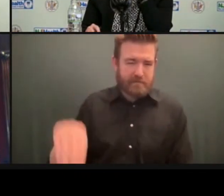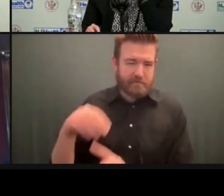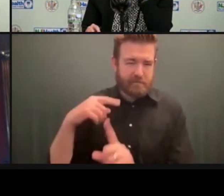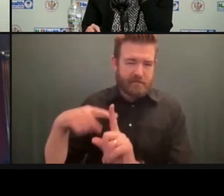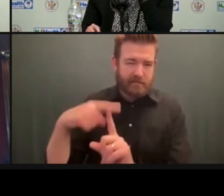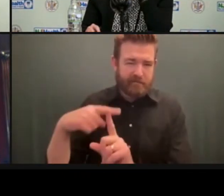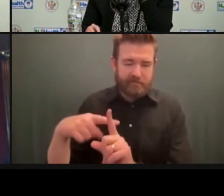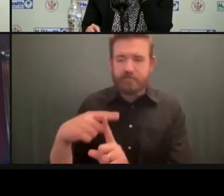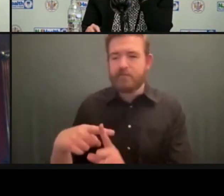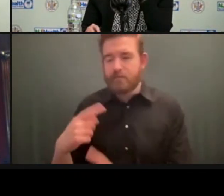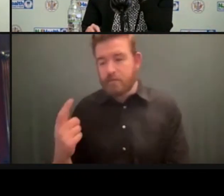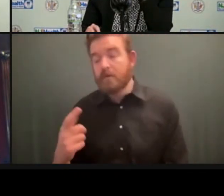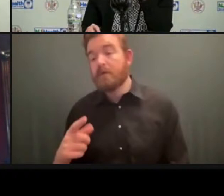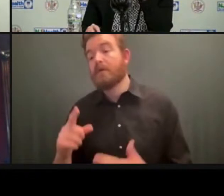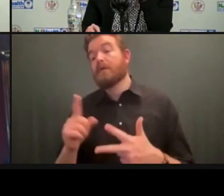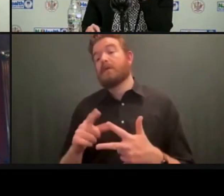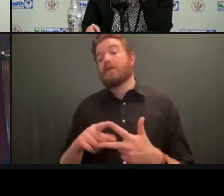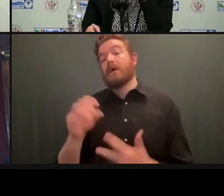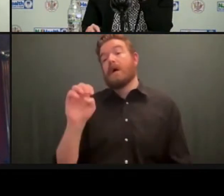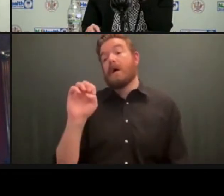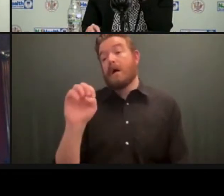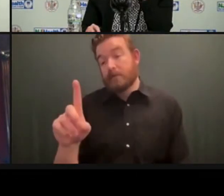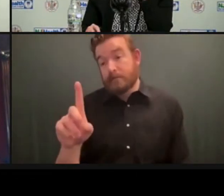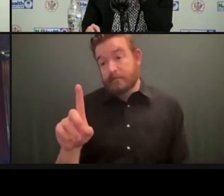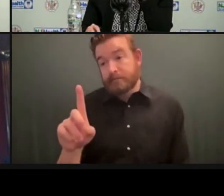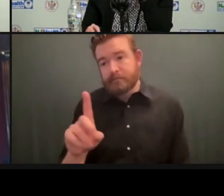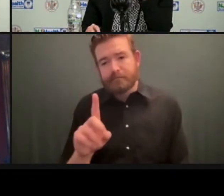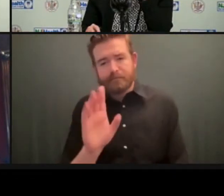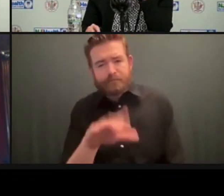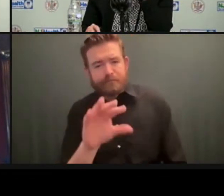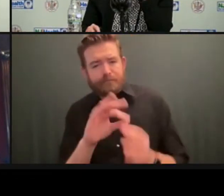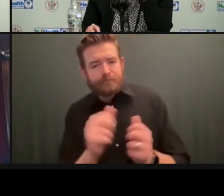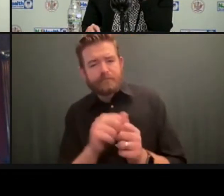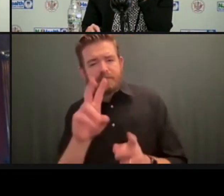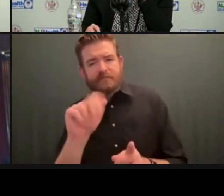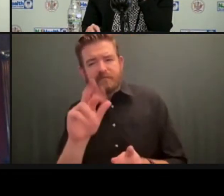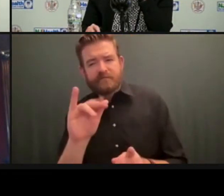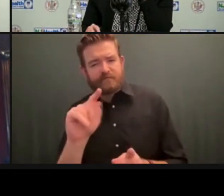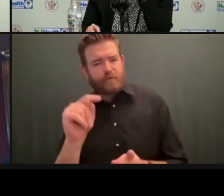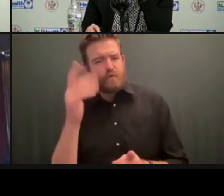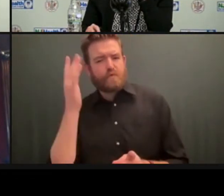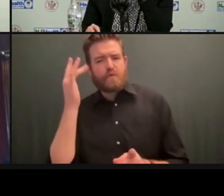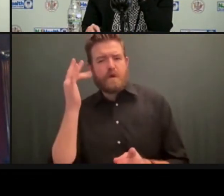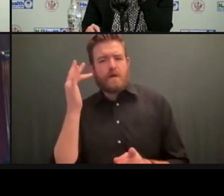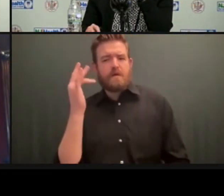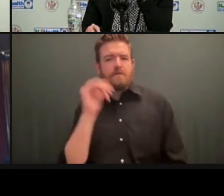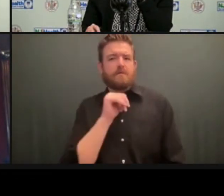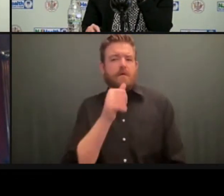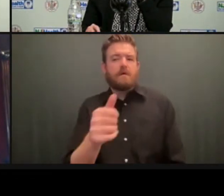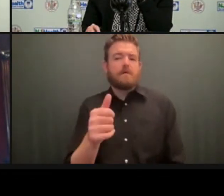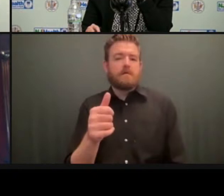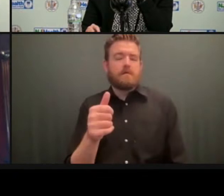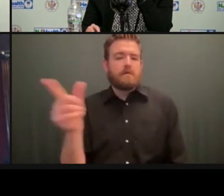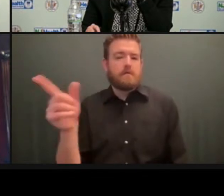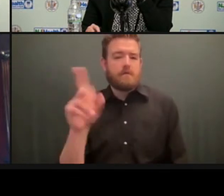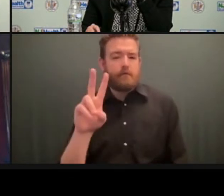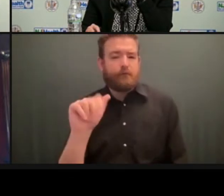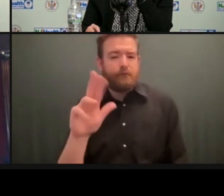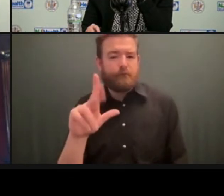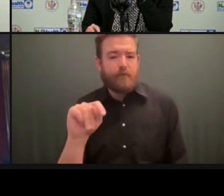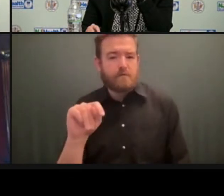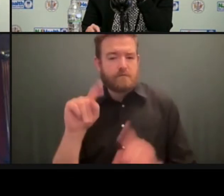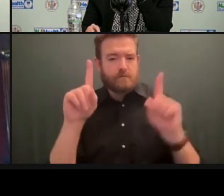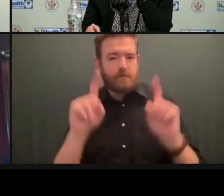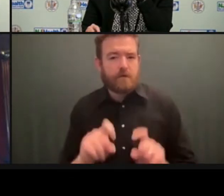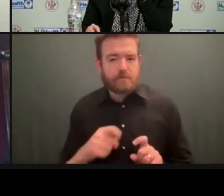of the variant and why not they may be not disclosing that. On elective surgeries,